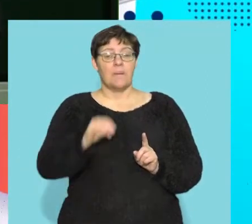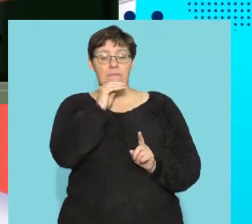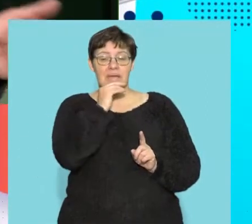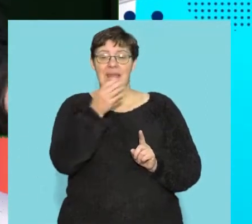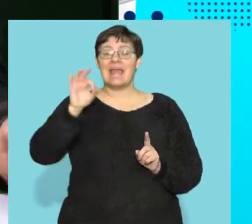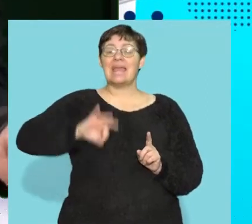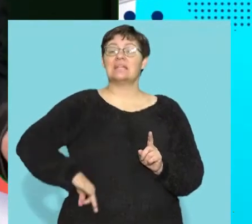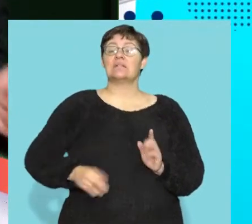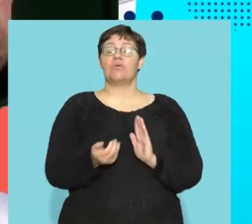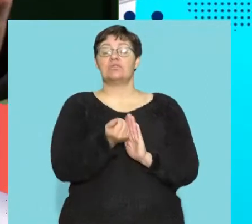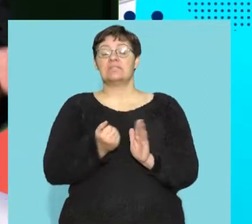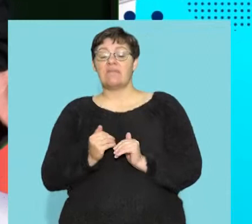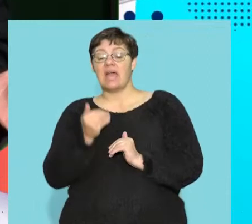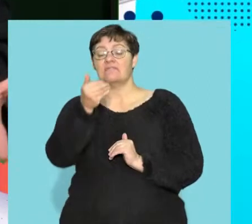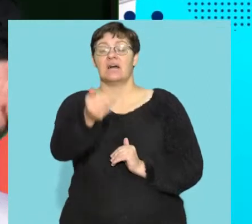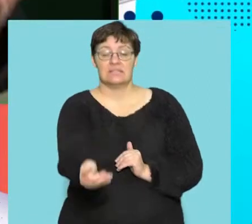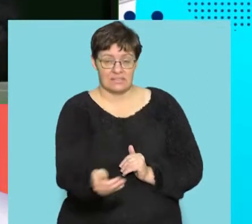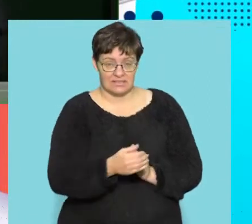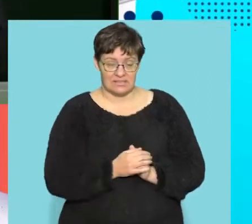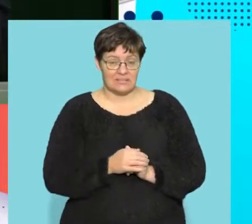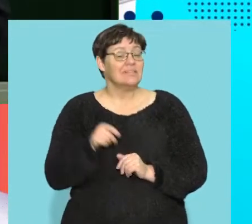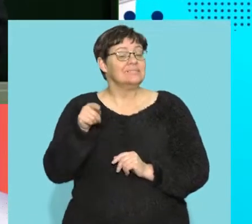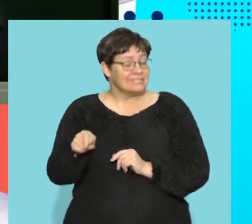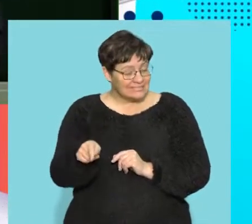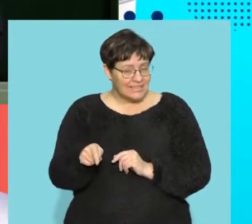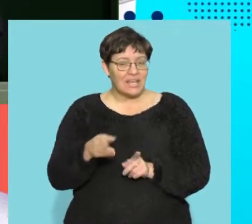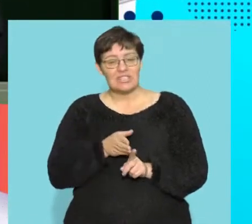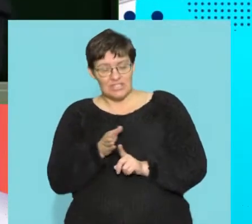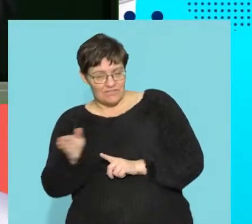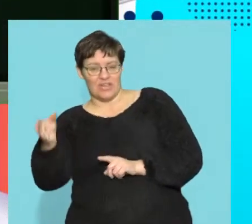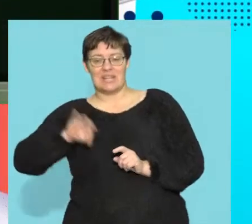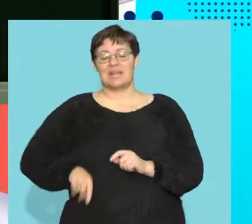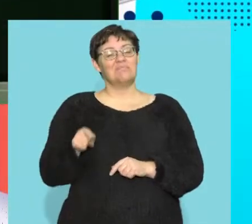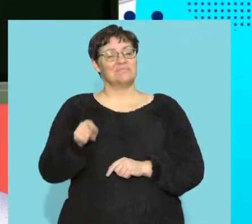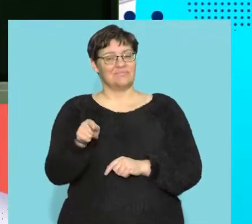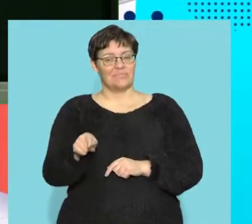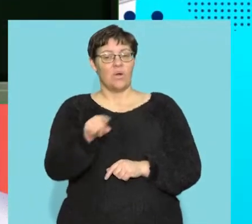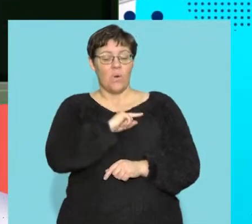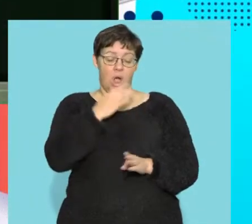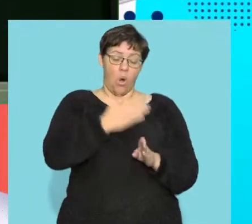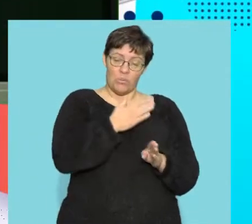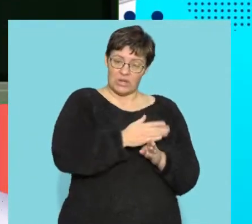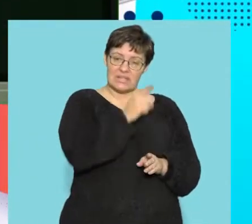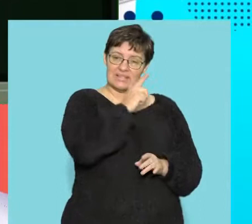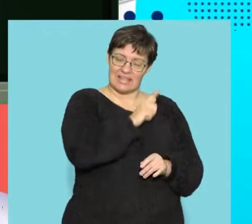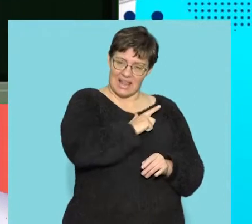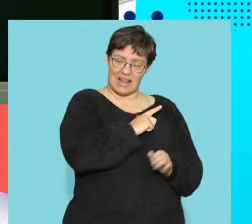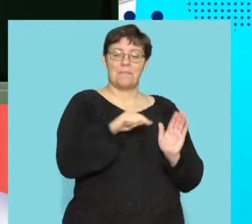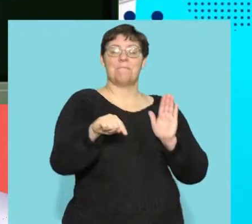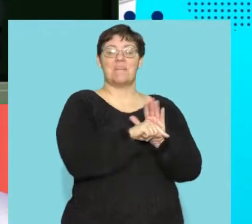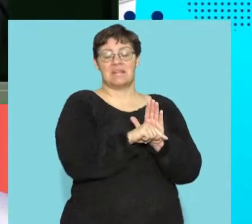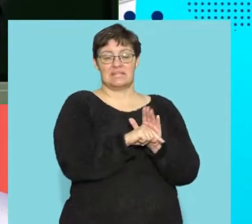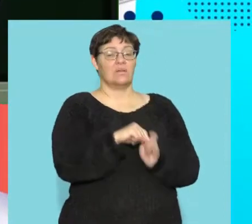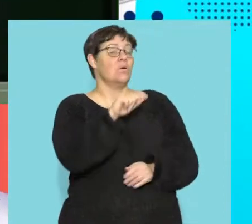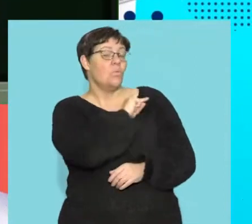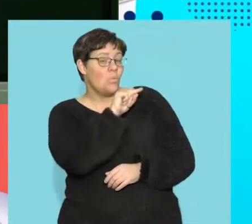income received in advance. Clearly, this was a deferred income. Operation tells me minus.